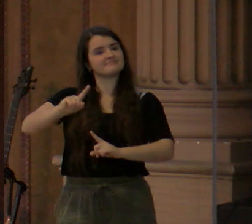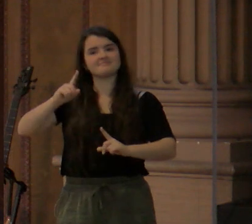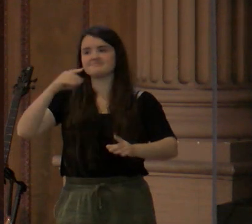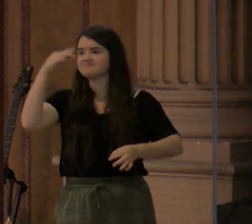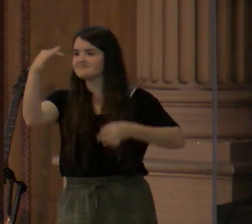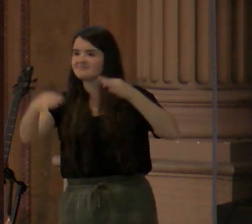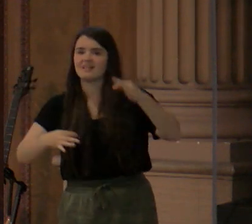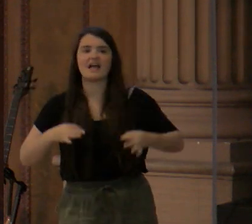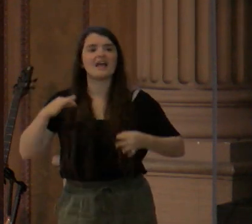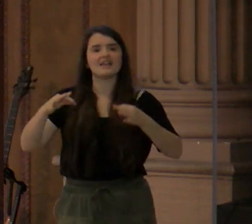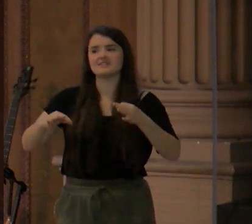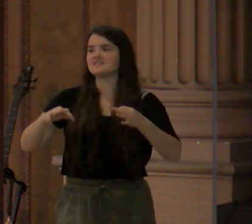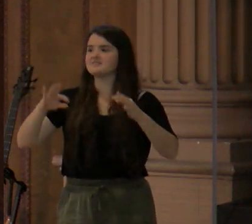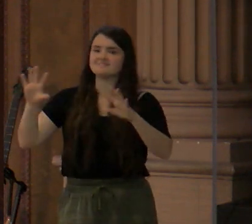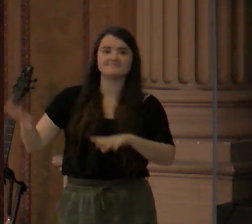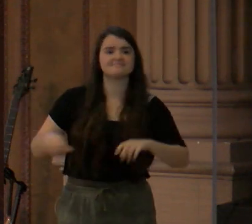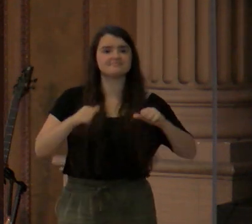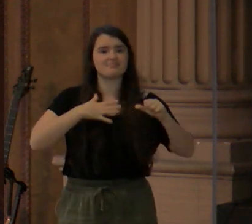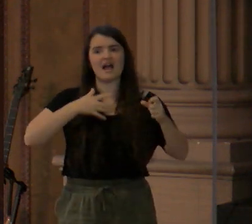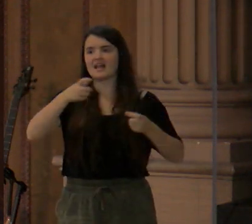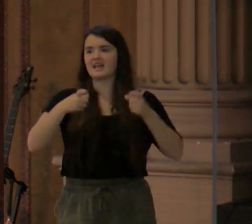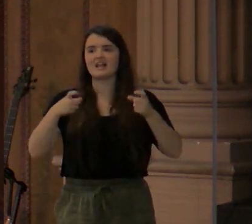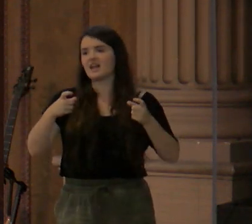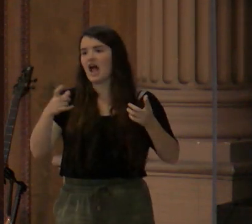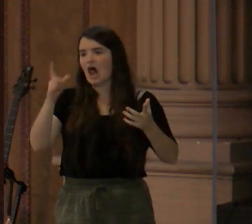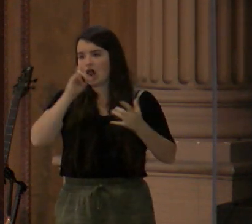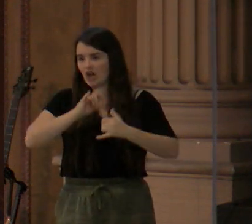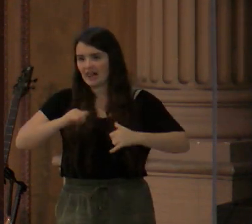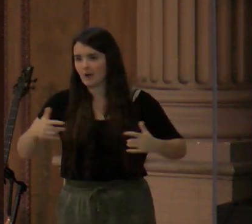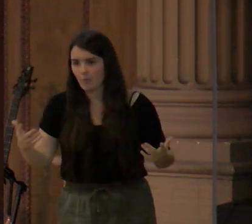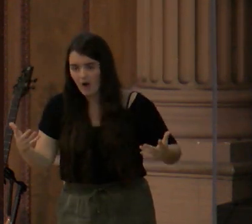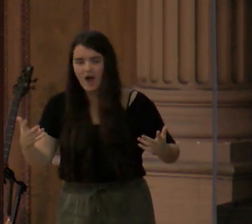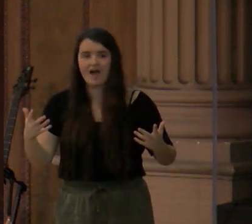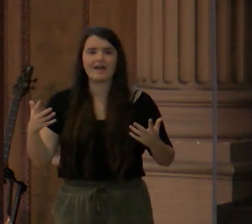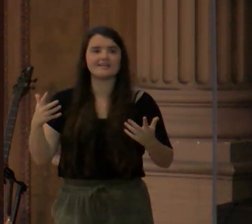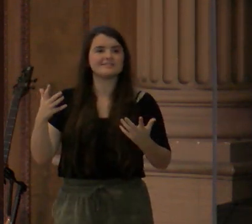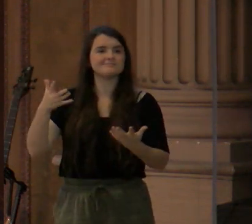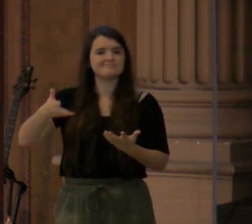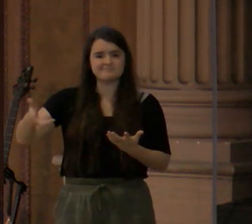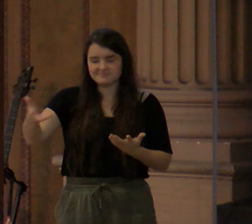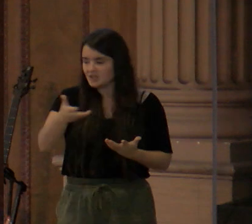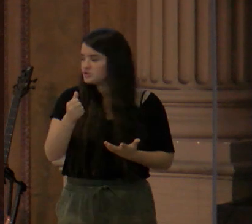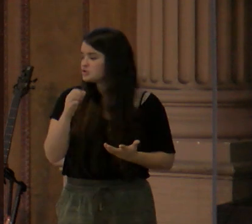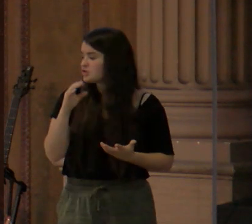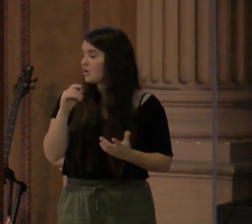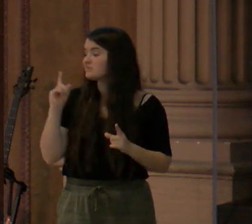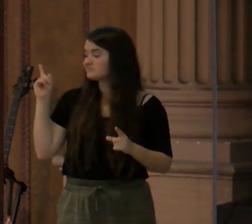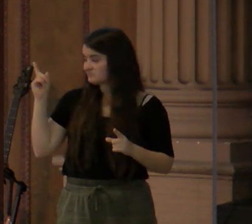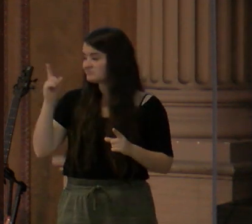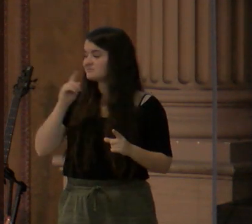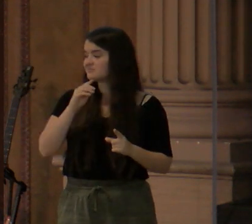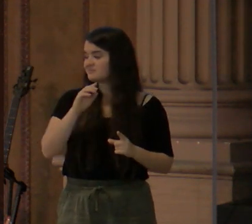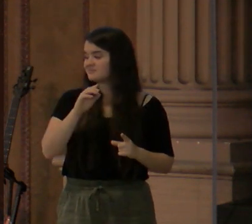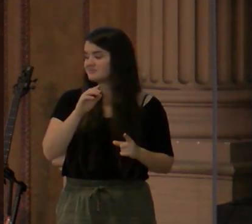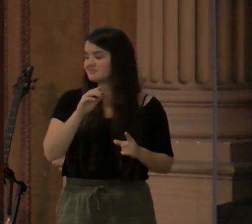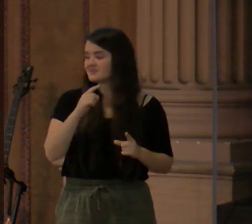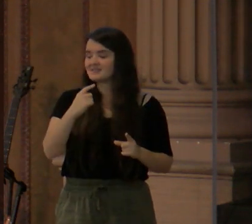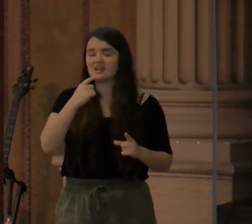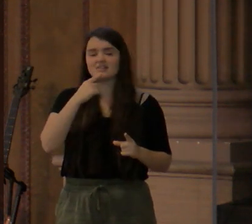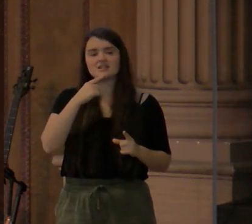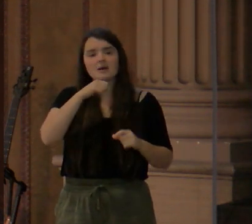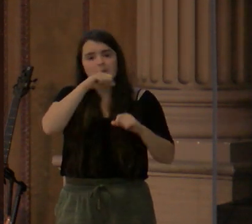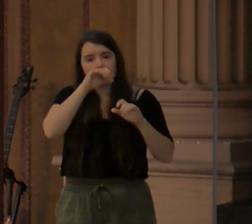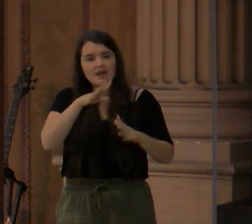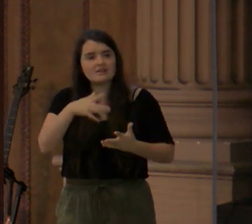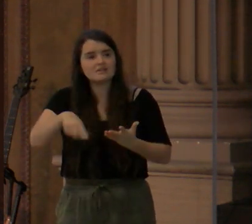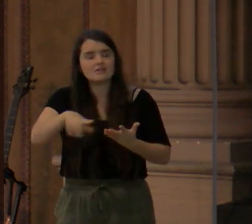he's going to tell them who this kingdom belongs to, what's it going to be like when he rules and reigns, and so Matthew 5, 3, he says, Blessed are the poor